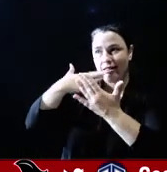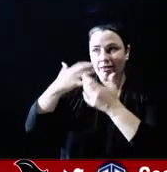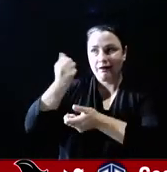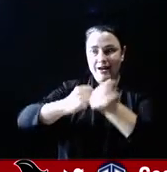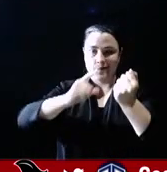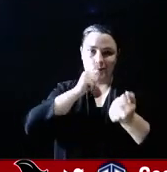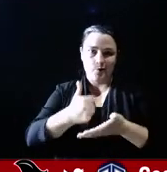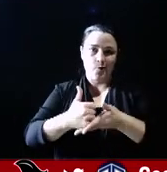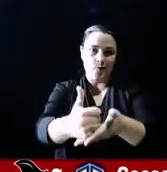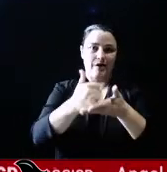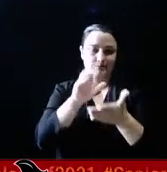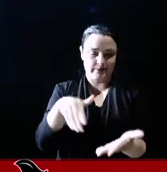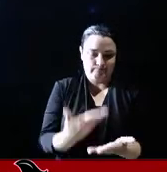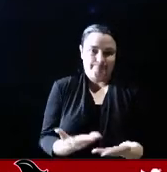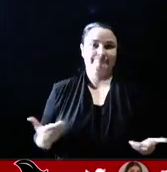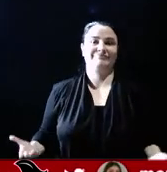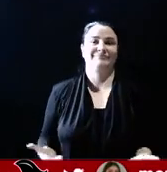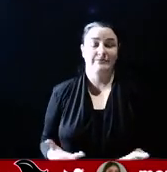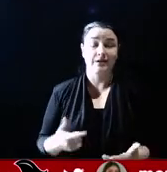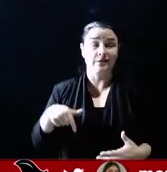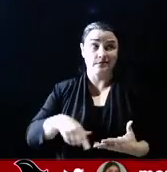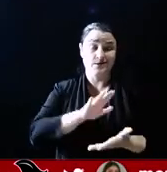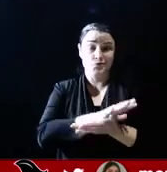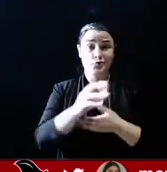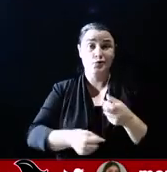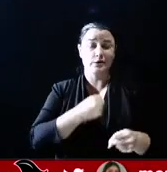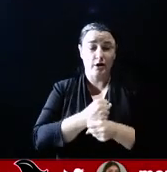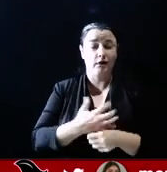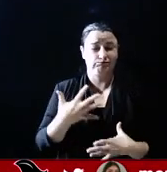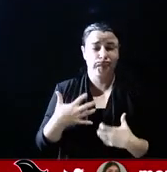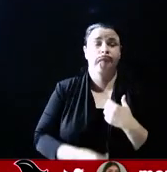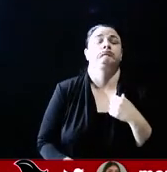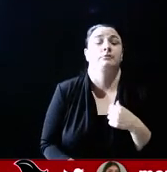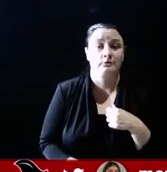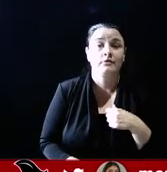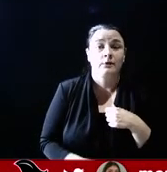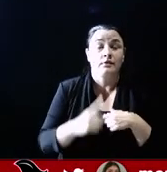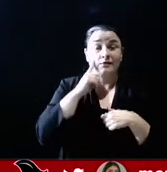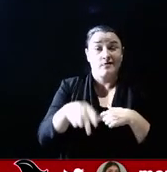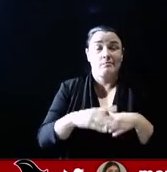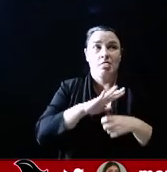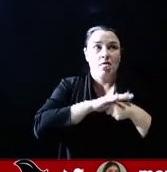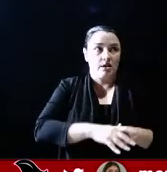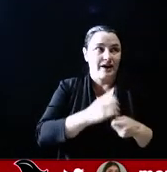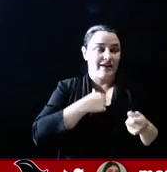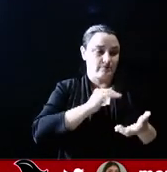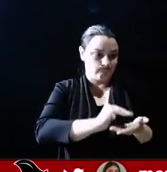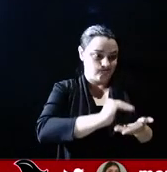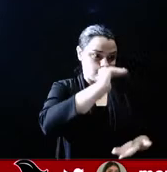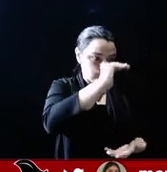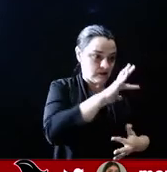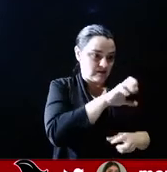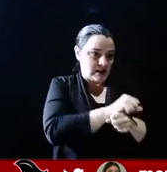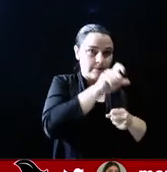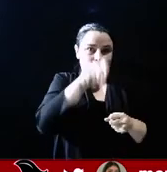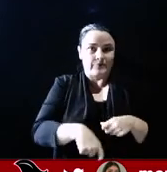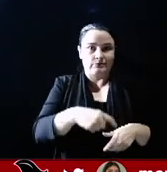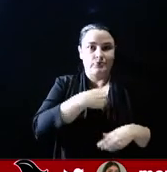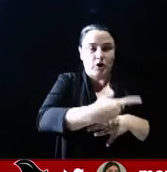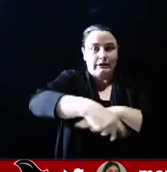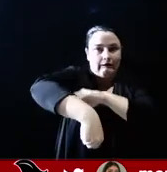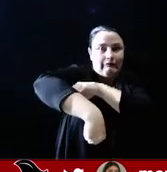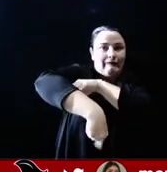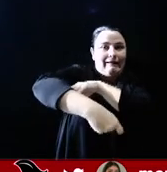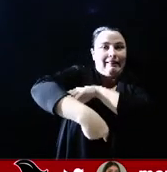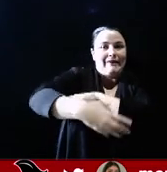point. It's been a rough school year. From the stress of having to turn in a pile of assignments at 11:59 p.m. to the painfully